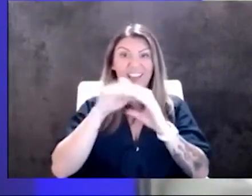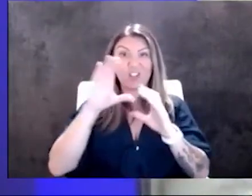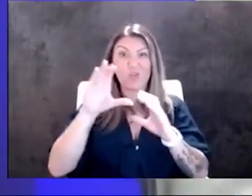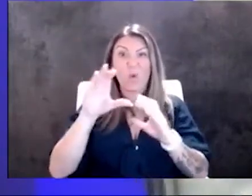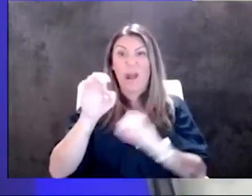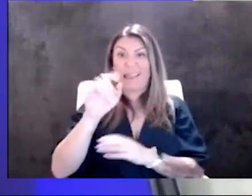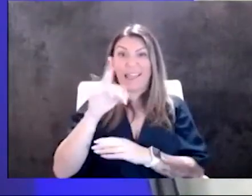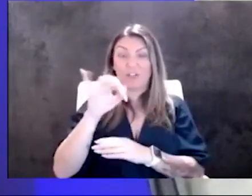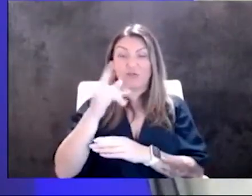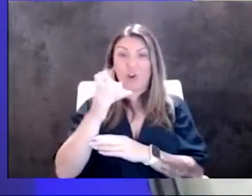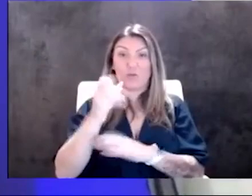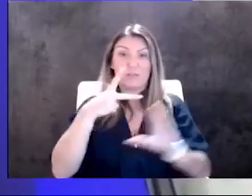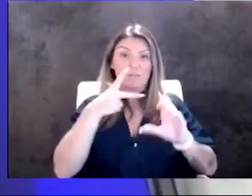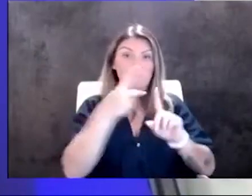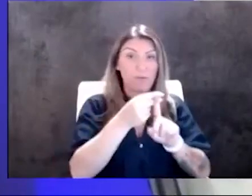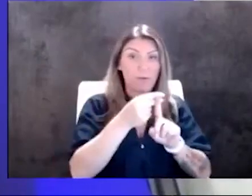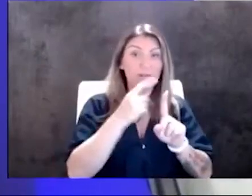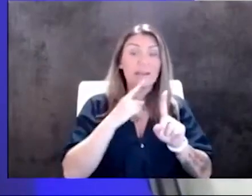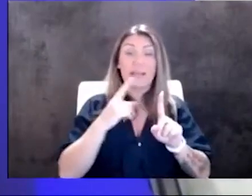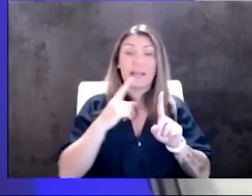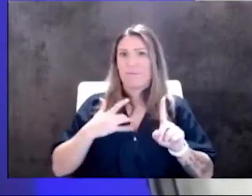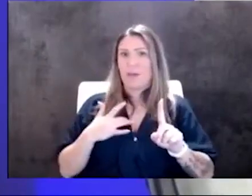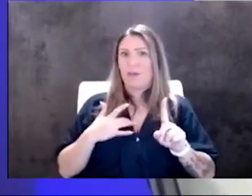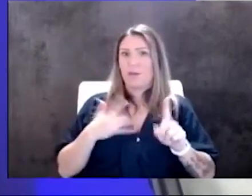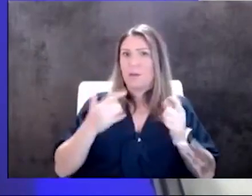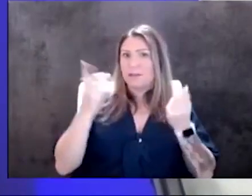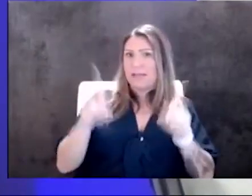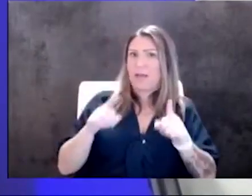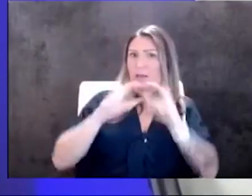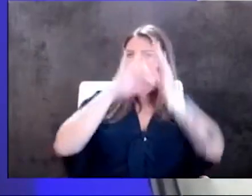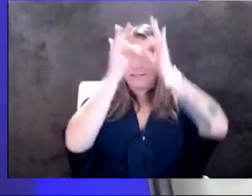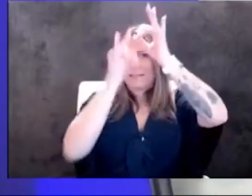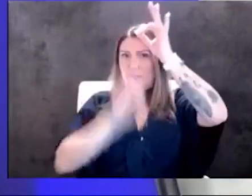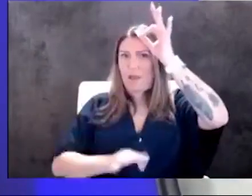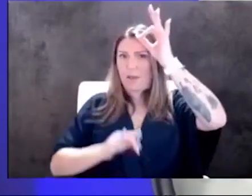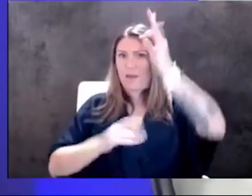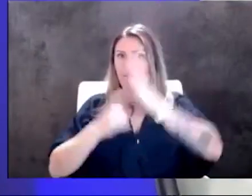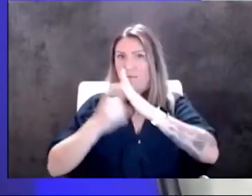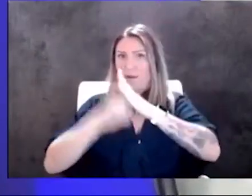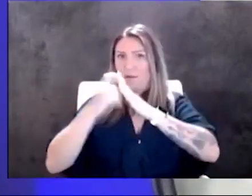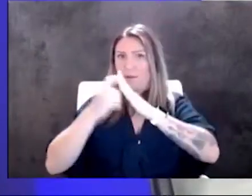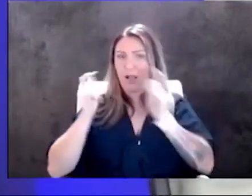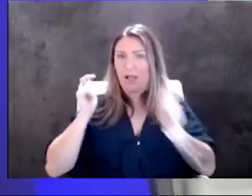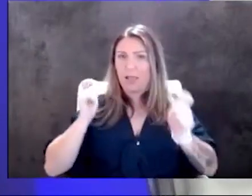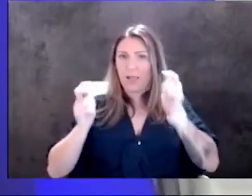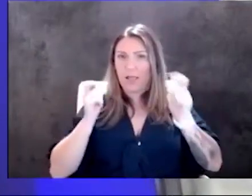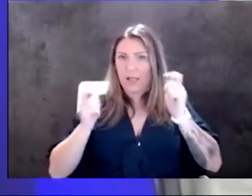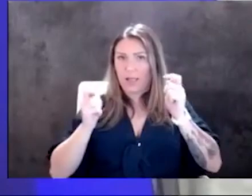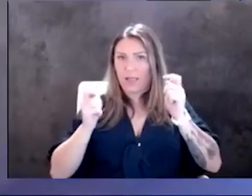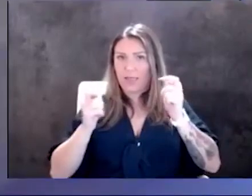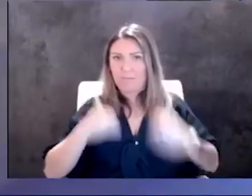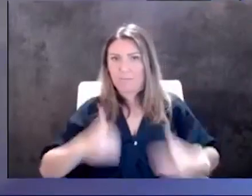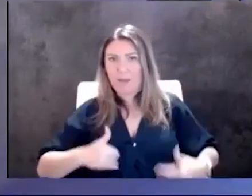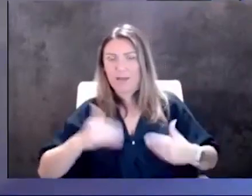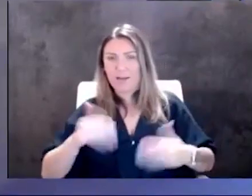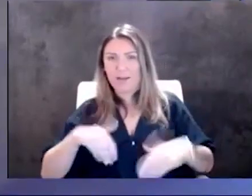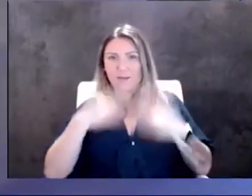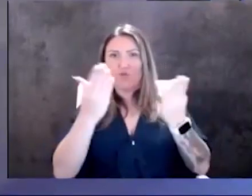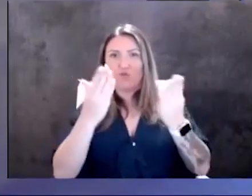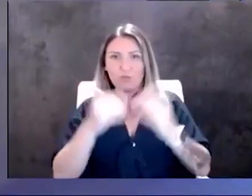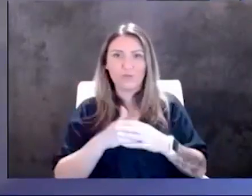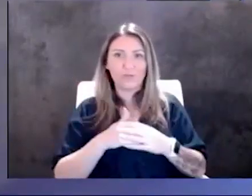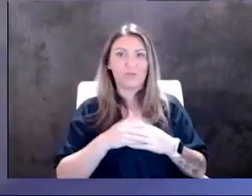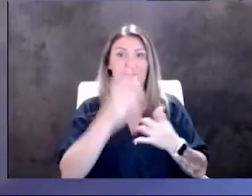Winston does, it actually senses what's going on in the spinal cord. So it's automatically adjusting based on the algorithm it's producing. So there's really a lot of interesting stuff. We are